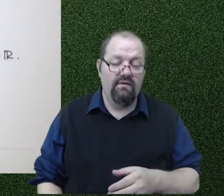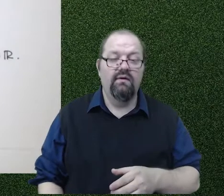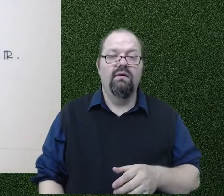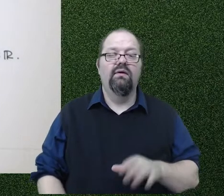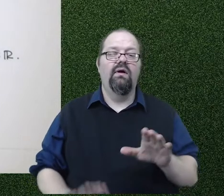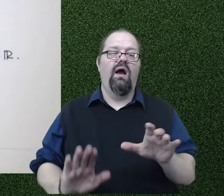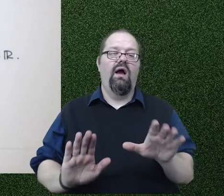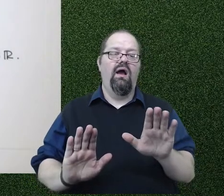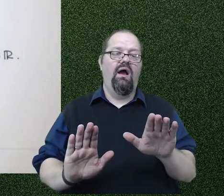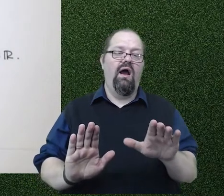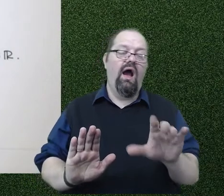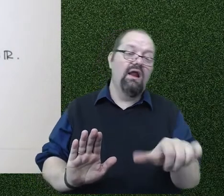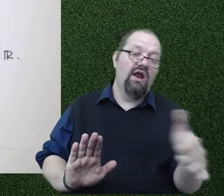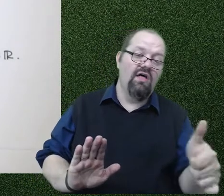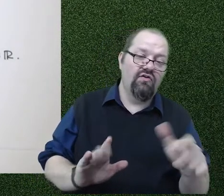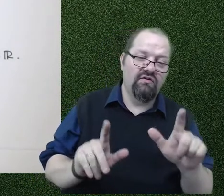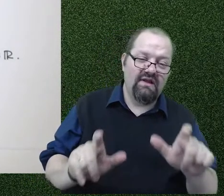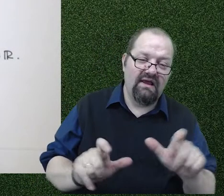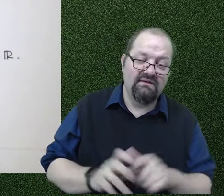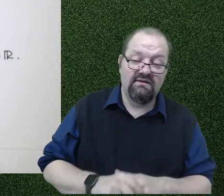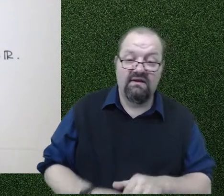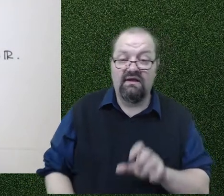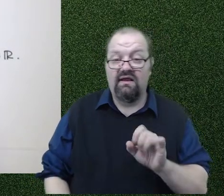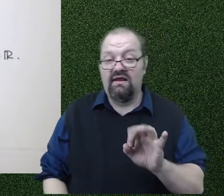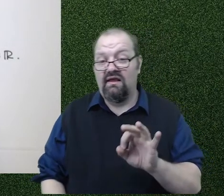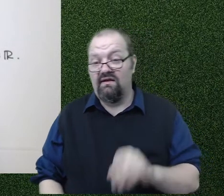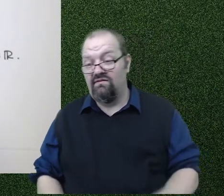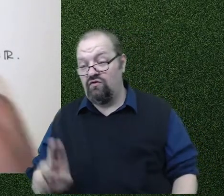test. If U is parallel to V,